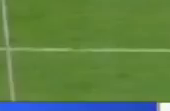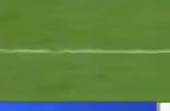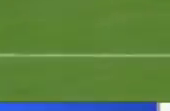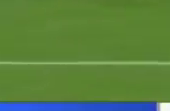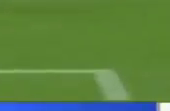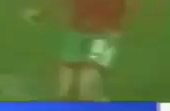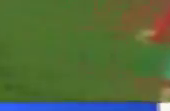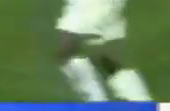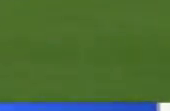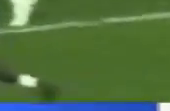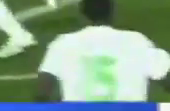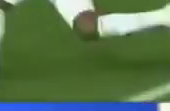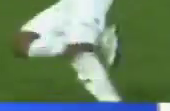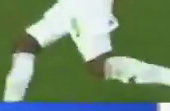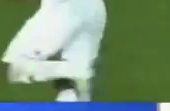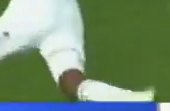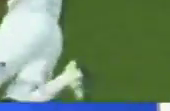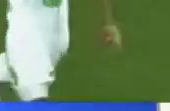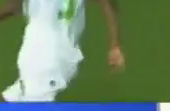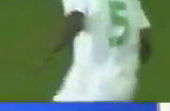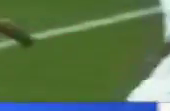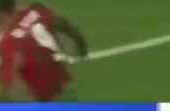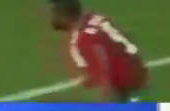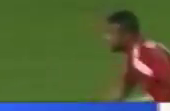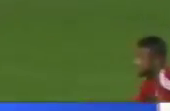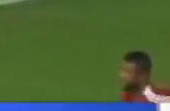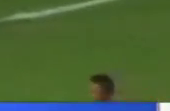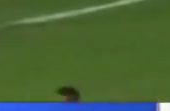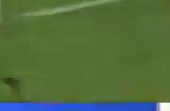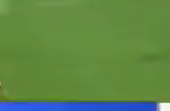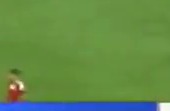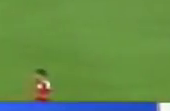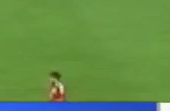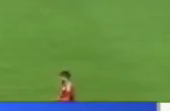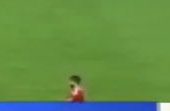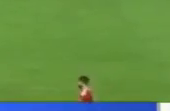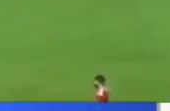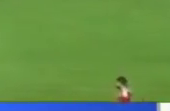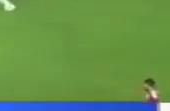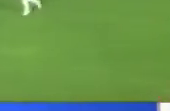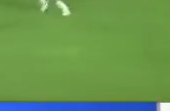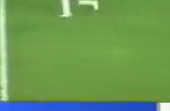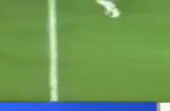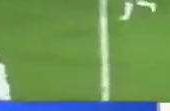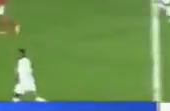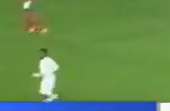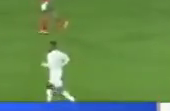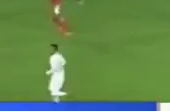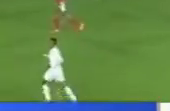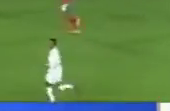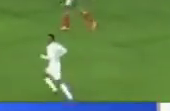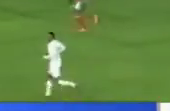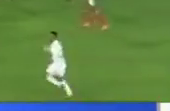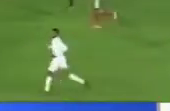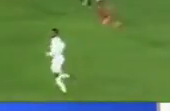touch. Morocco have gone ahead. The first goal of this fifth edition, and it's scored